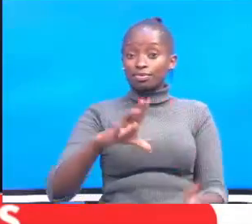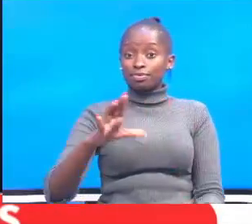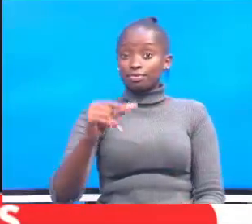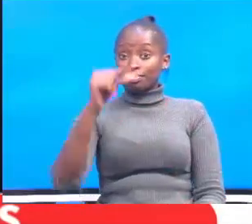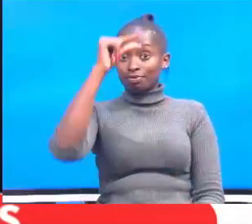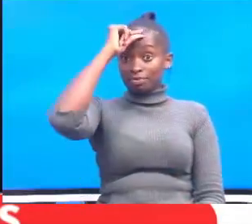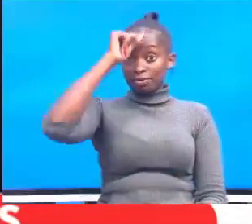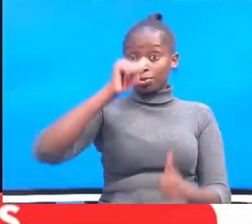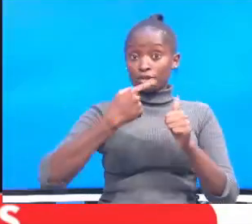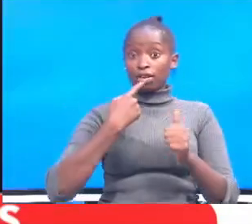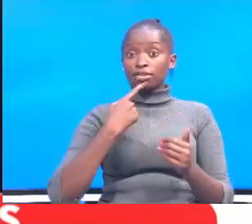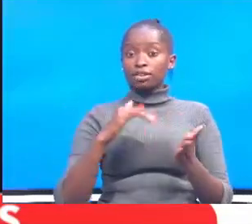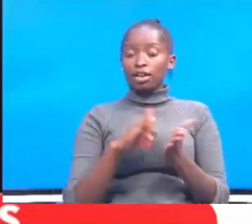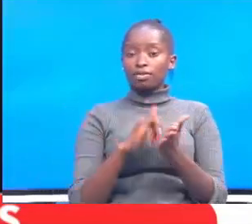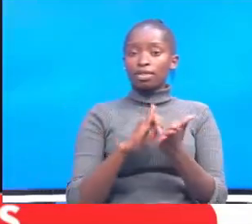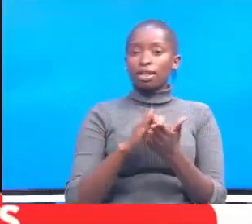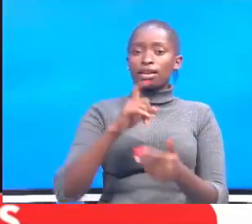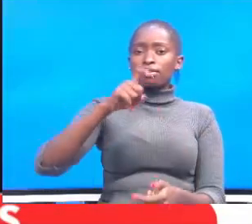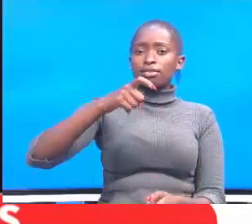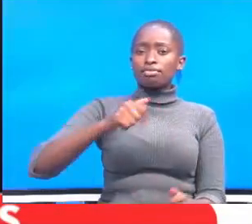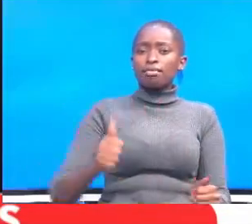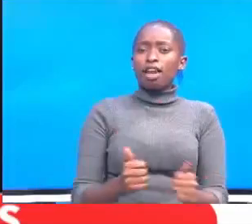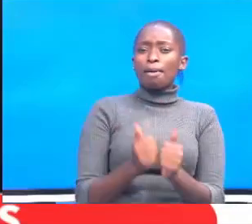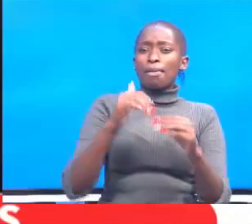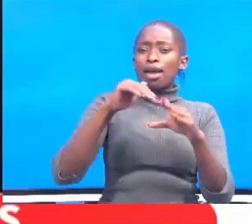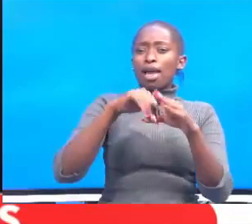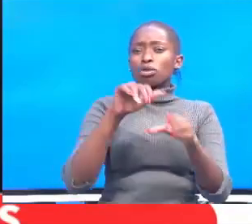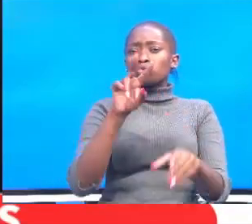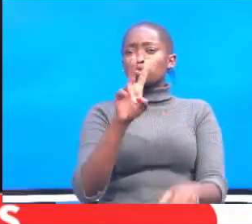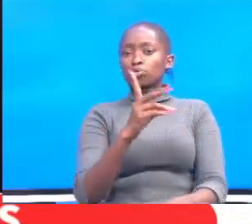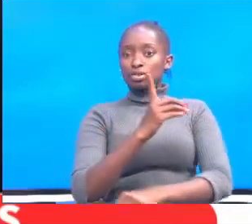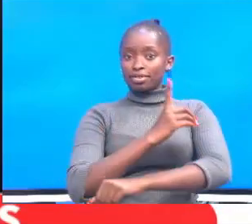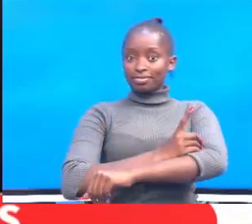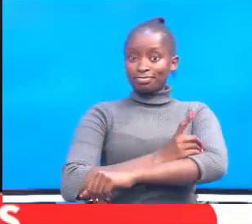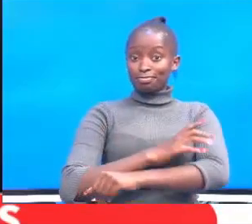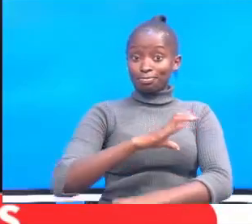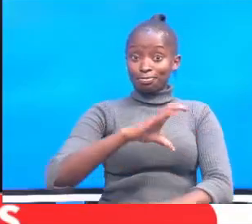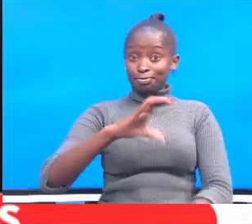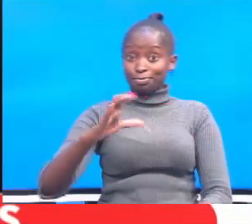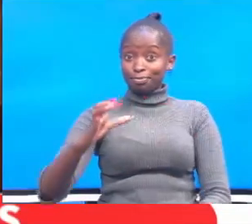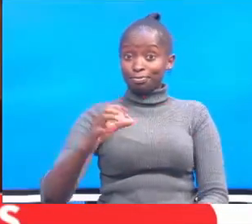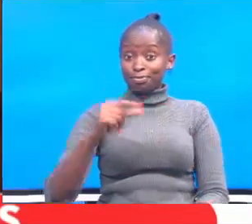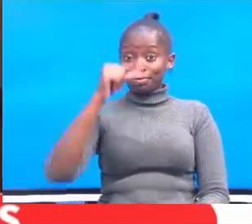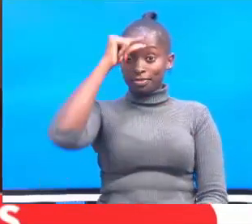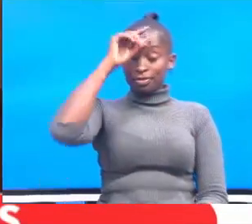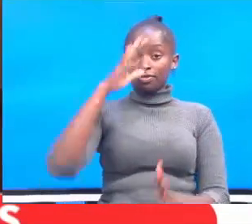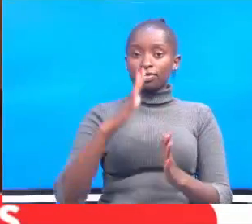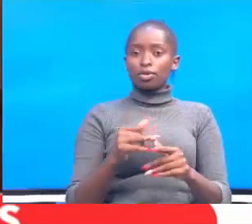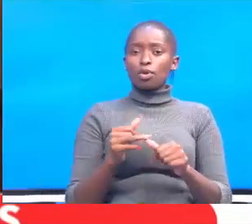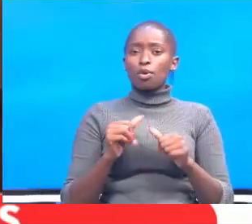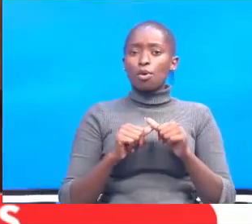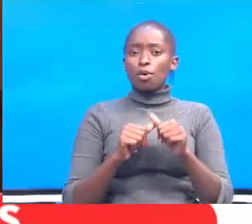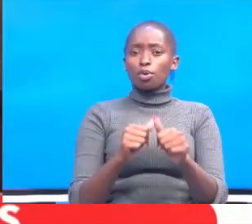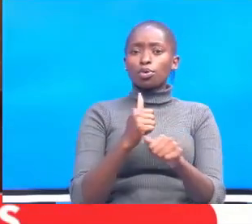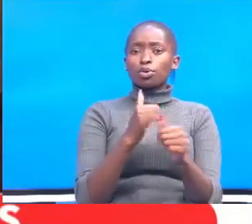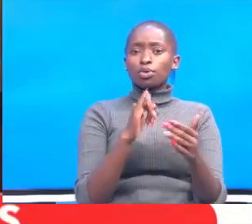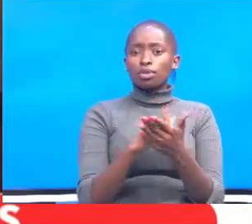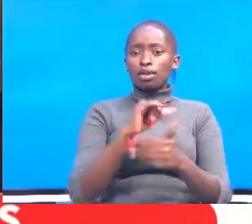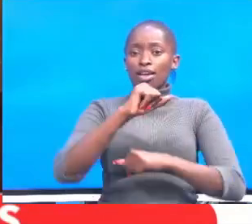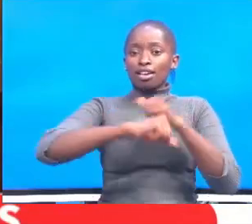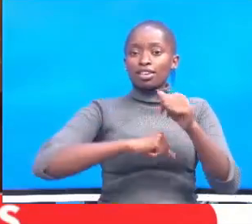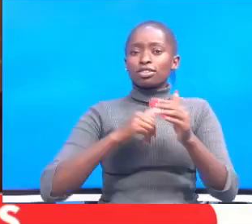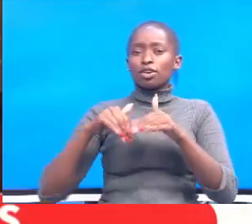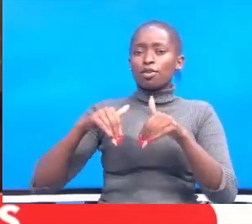the communication has to happen within 2 days. The county governor will continue to perform her functions pending the outcome of the